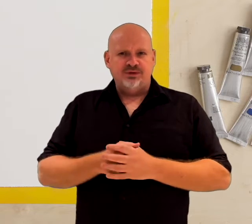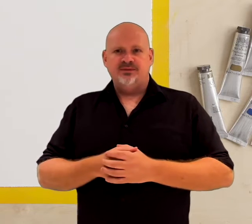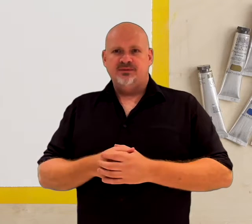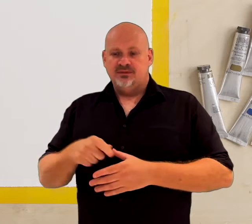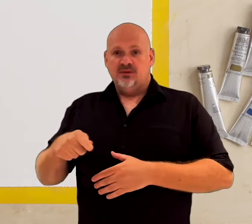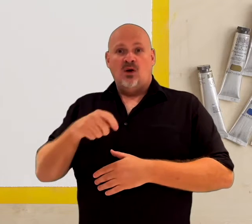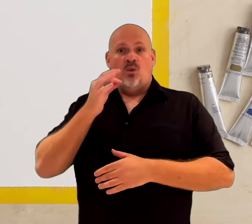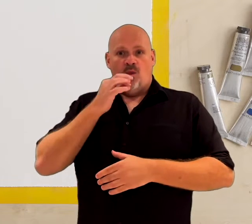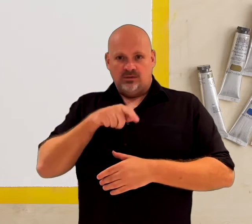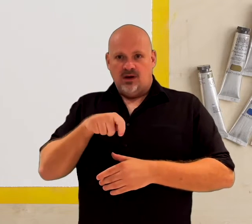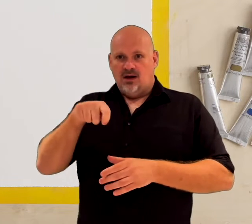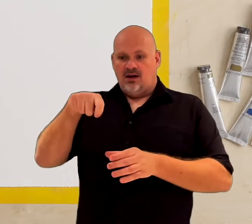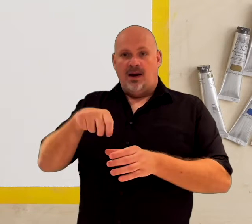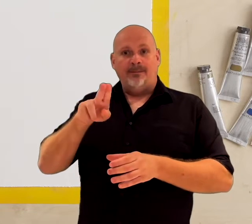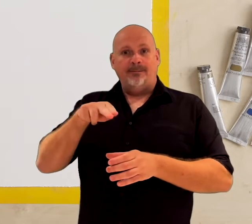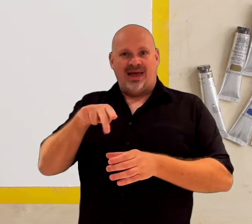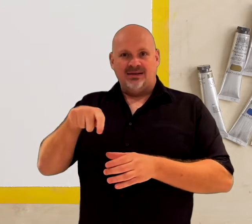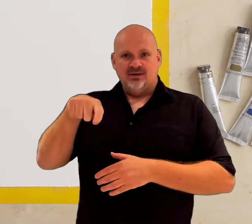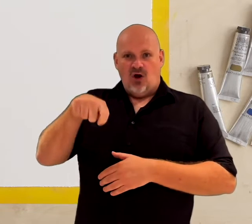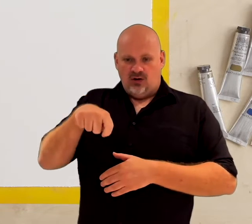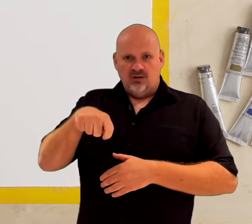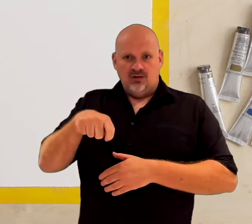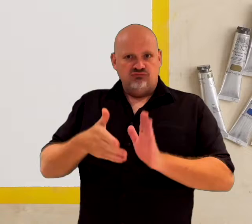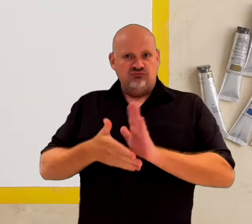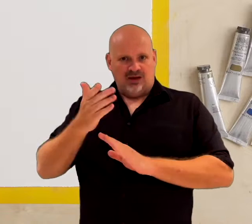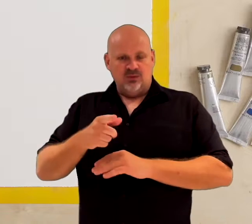away, and you start to see it puddle,